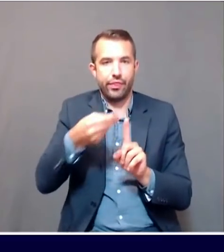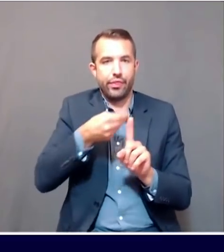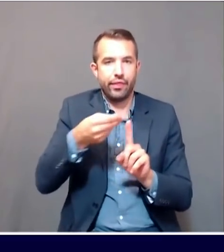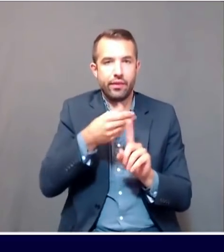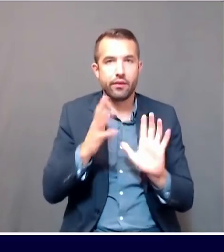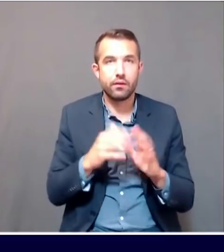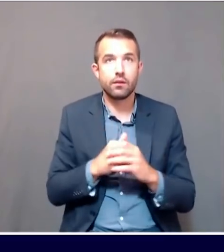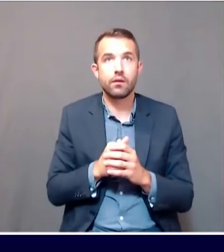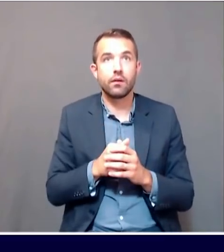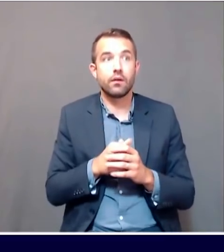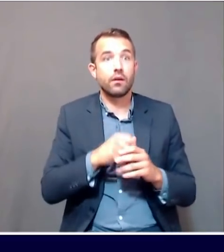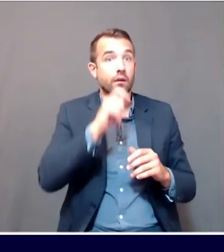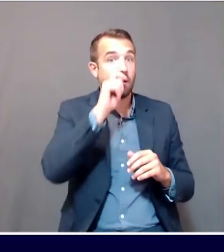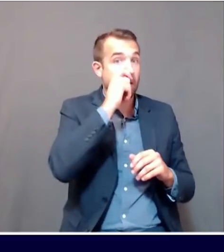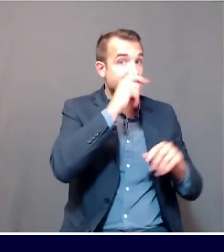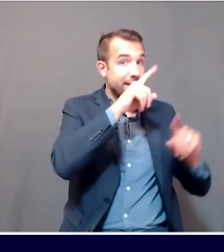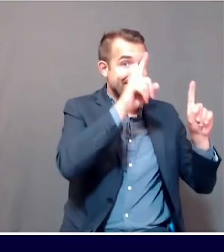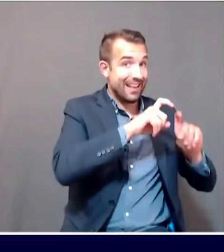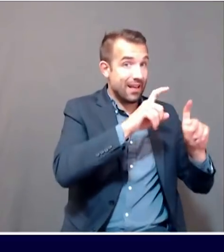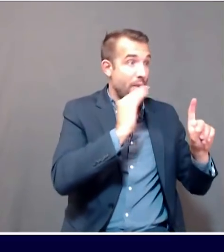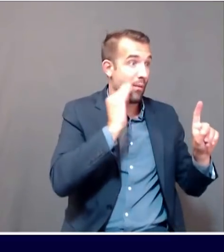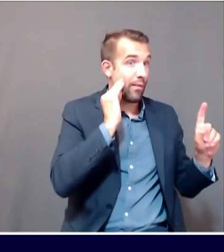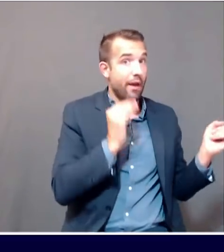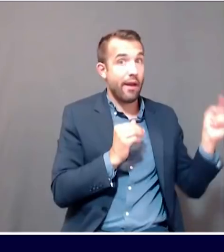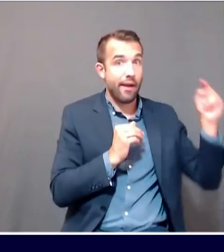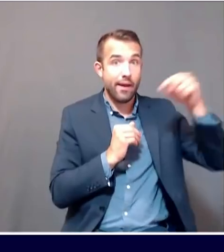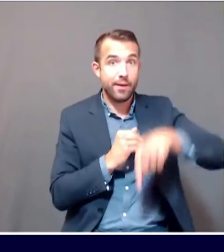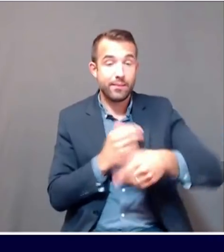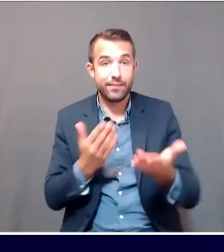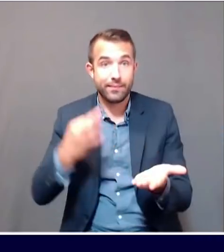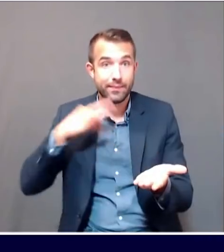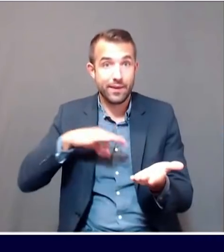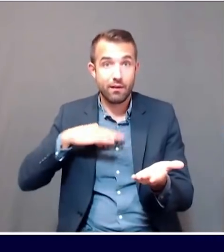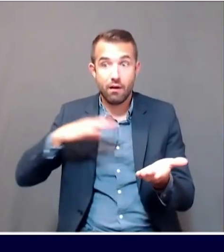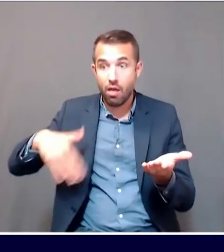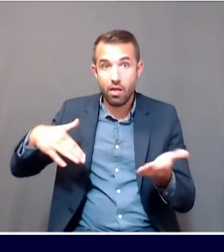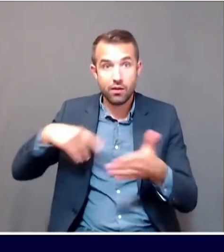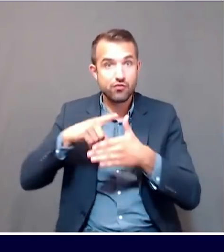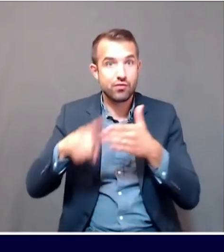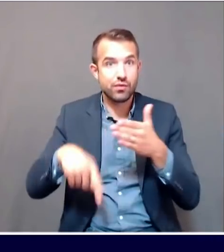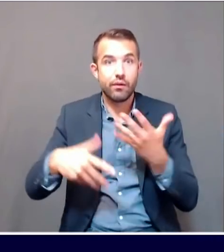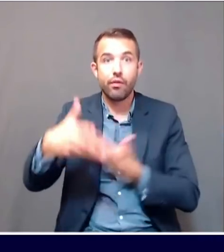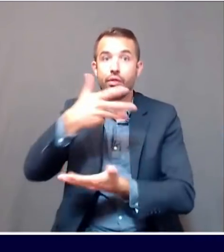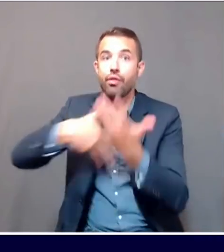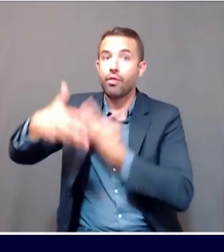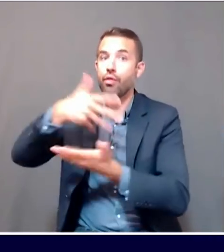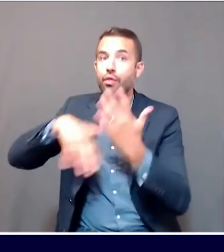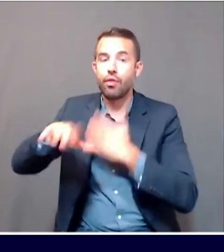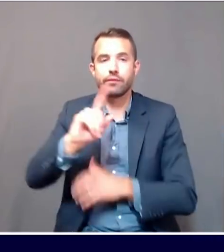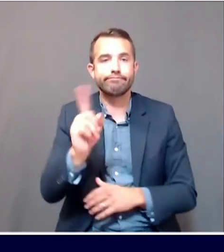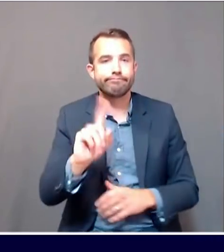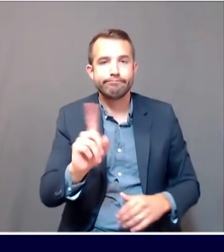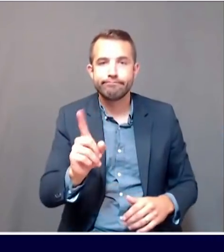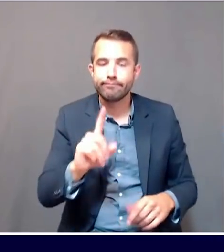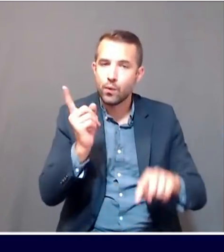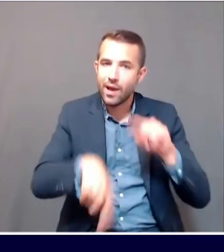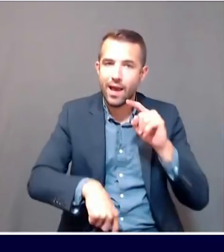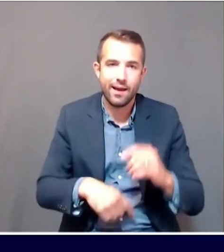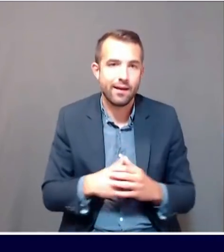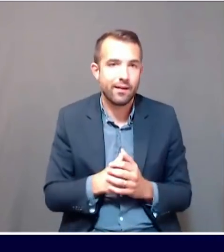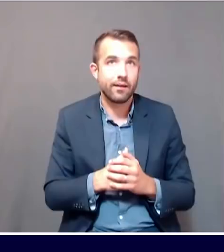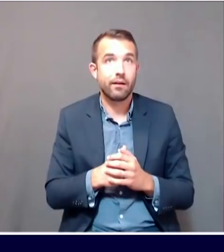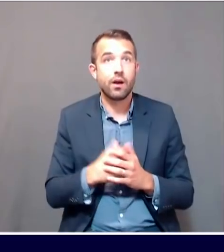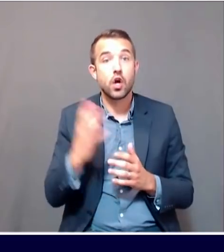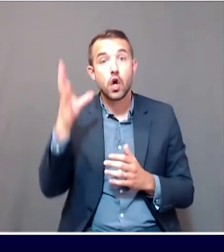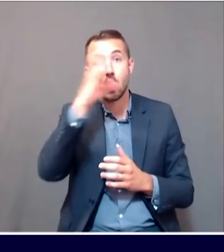known, I think it works. We've got to make sure that folks follow every step of that. and not just assume or presume